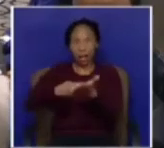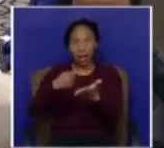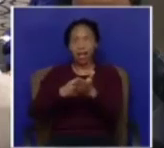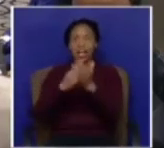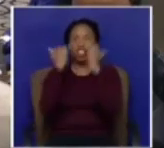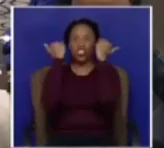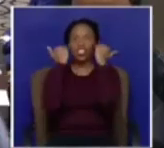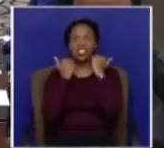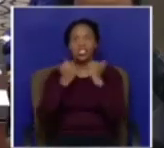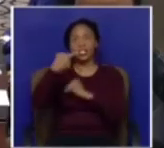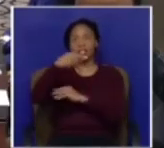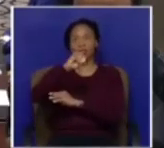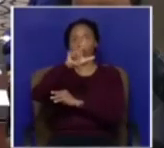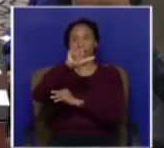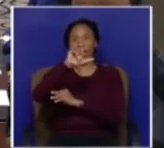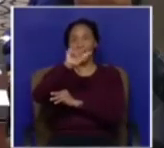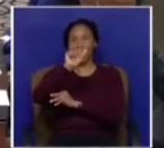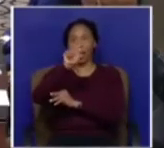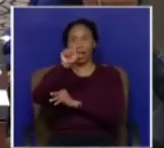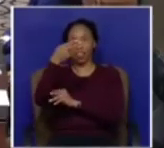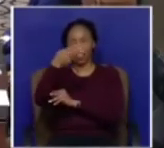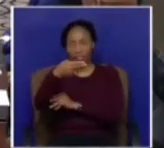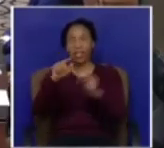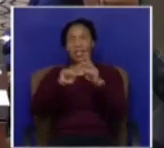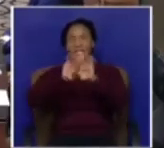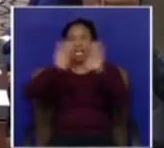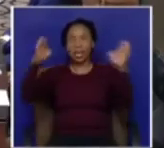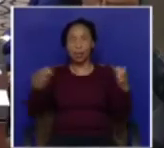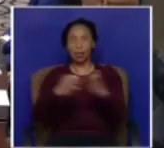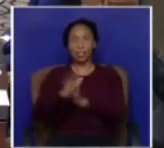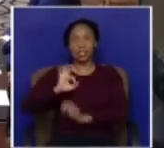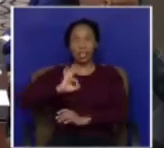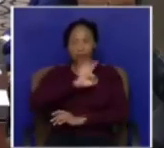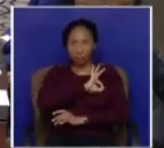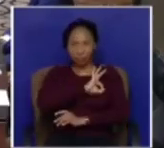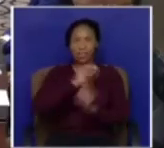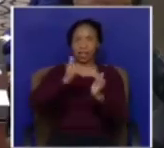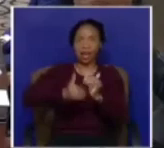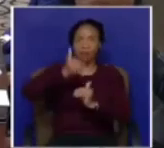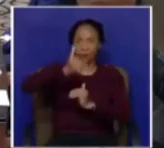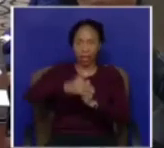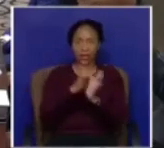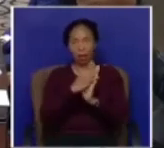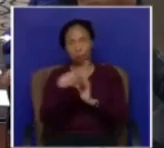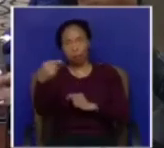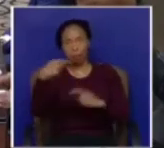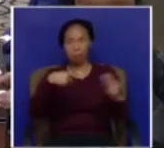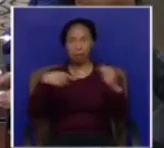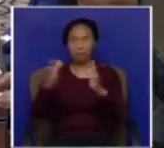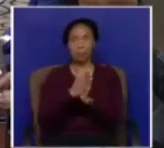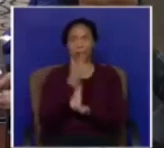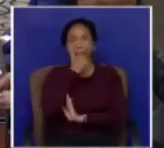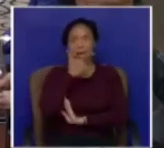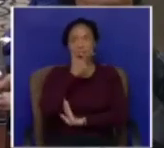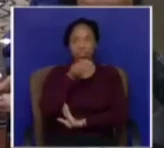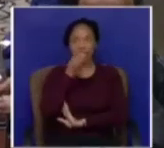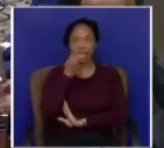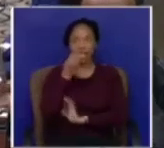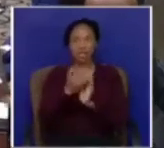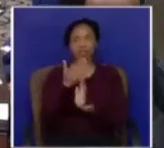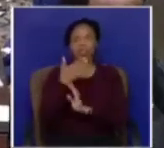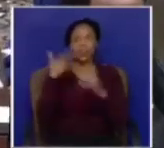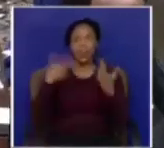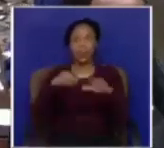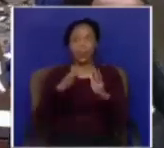the table staff. And we can then thereafter go to have our lunch. Thank you very much. The